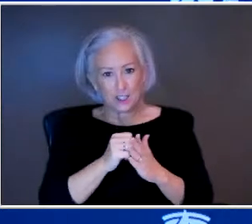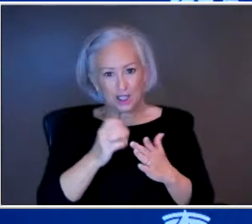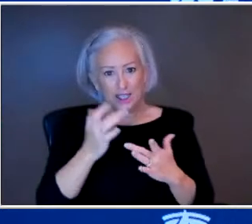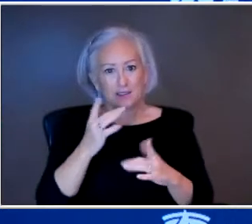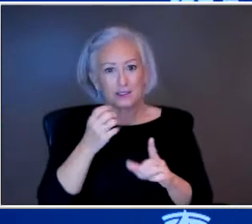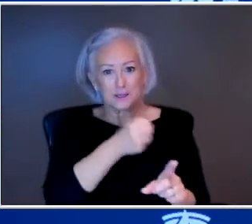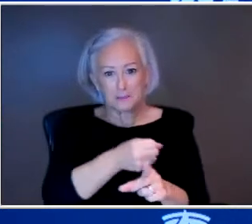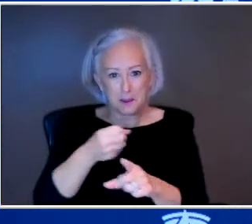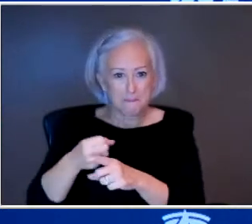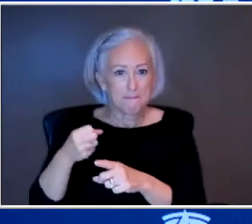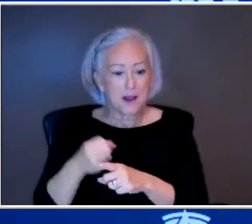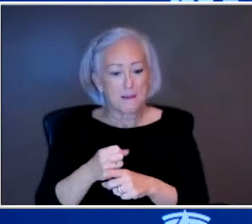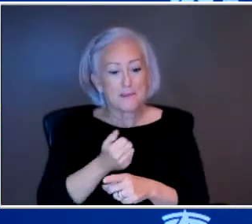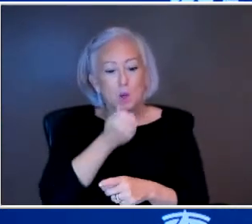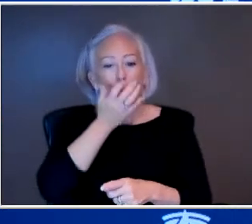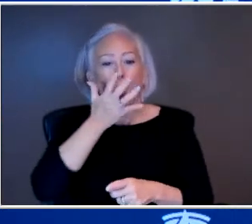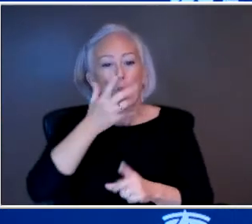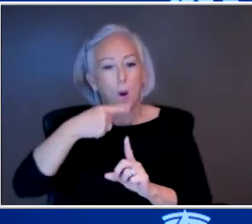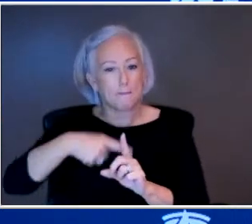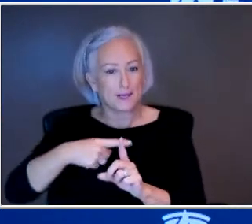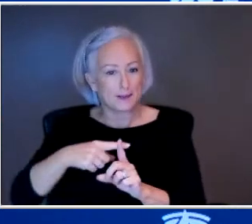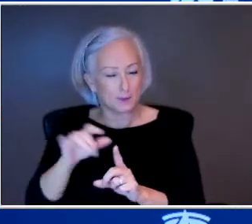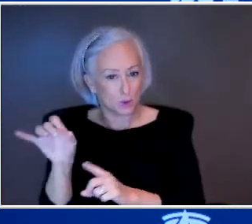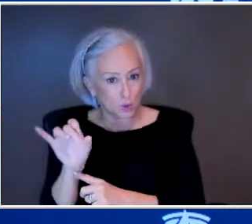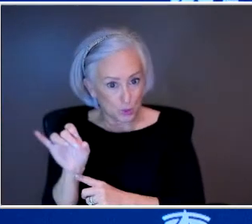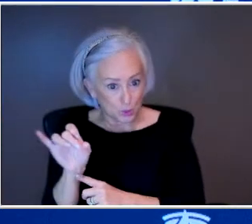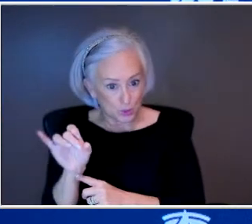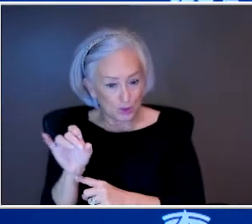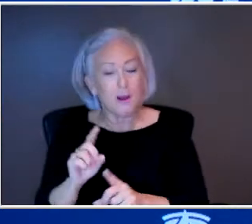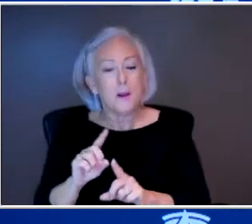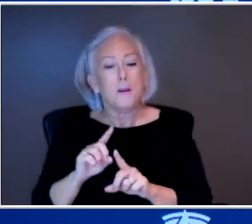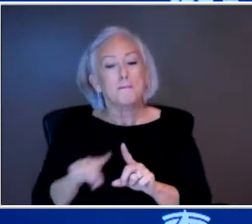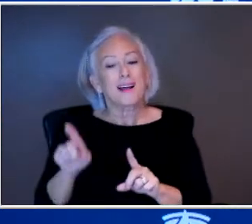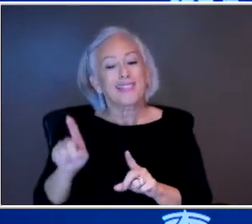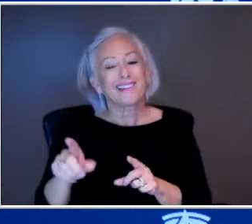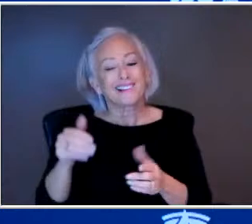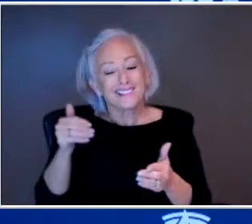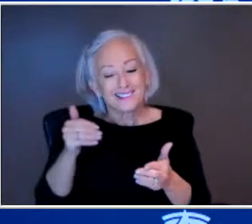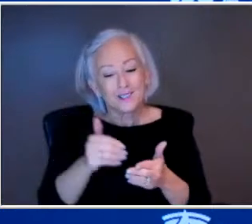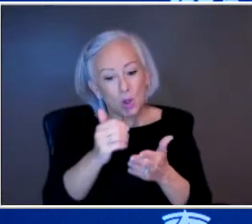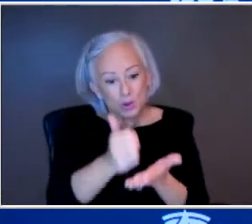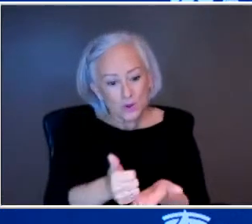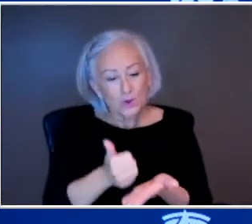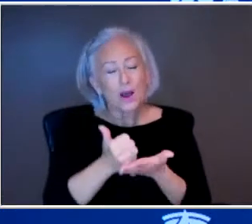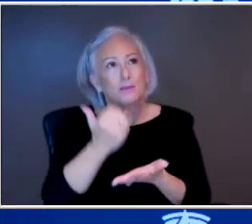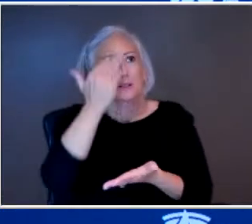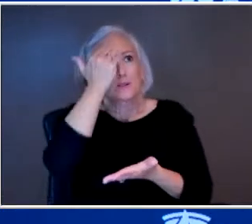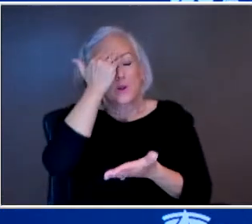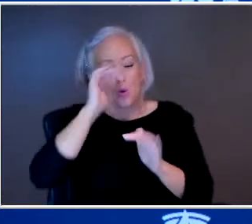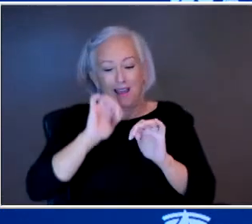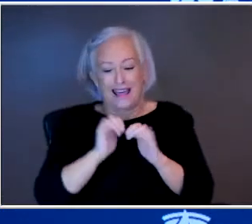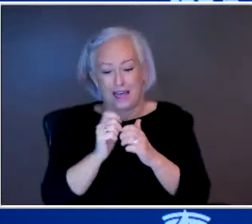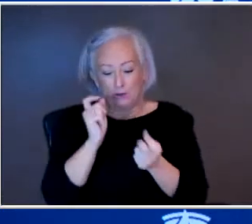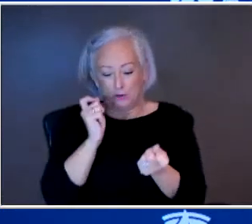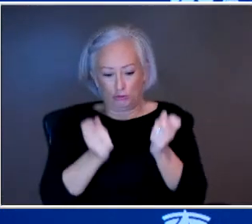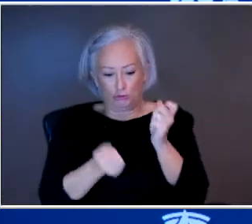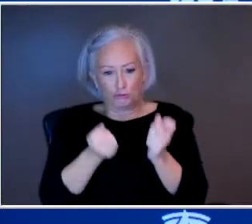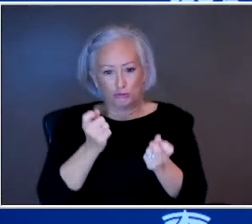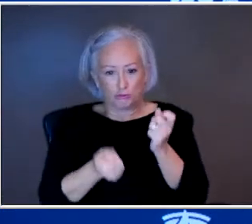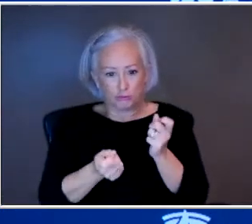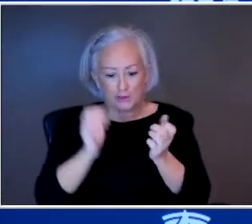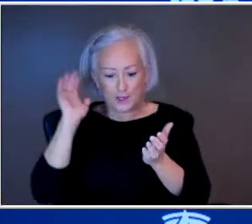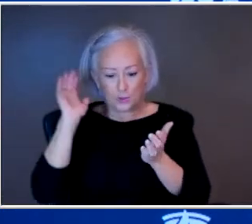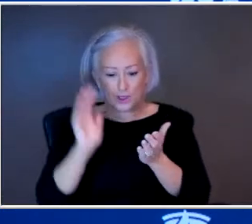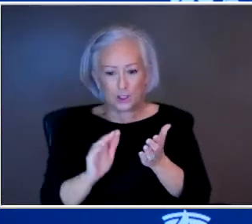as well. But I think this is one step closer to now maybe finding ways to help modify and decrease our risk when we do come into